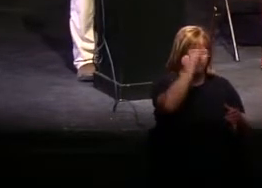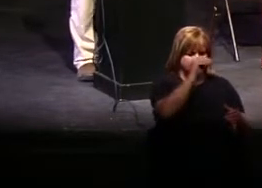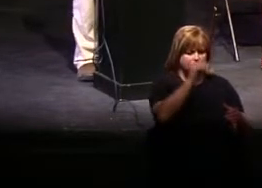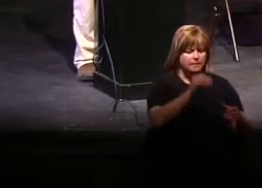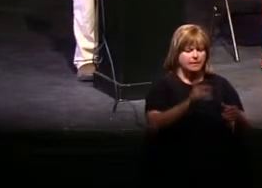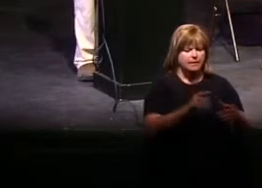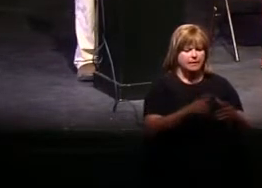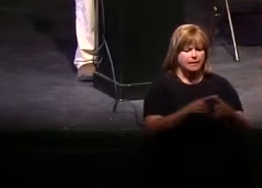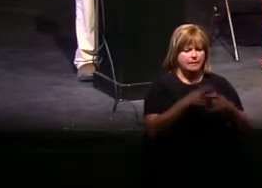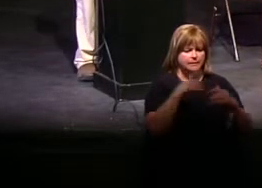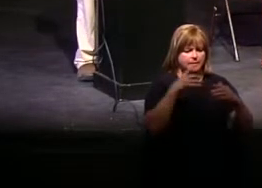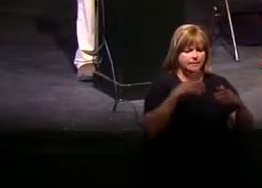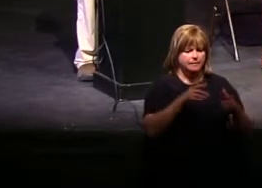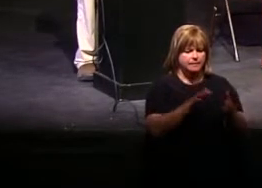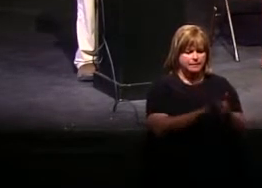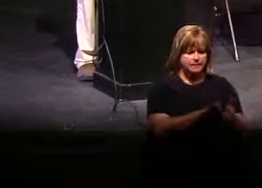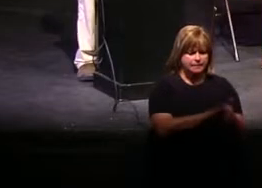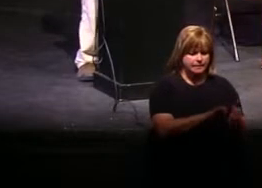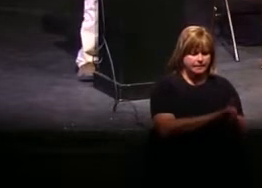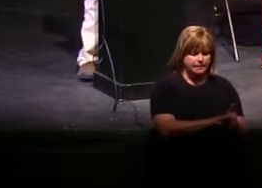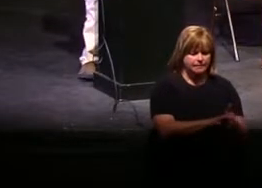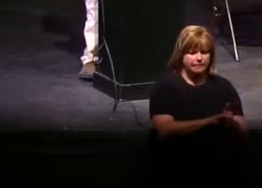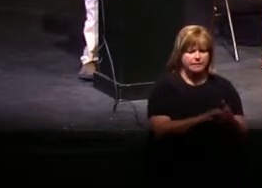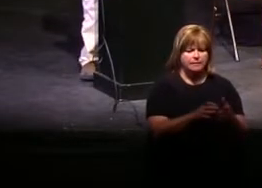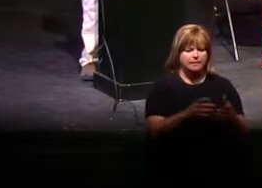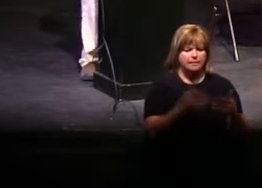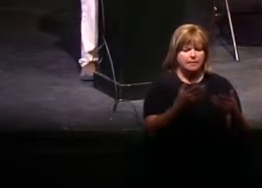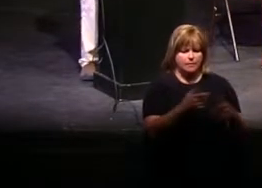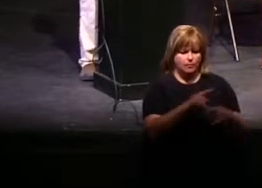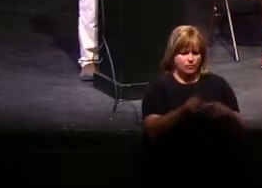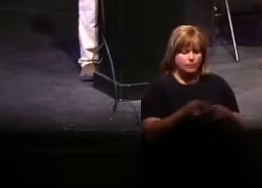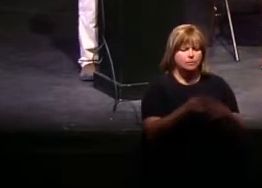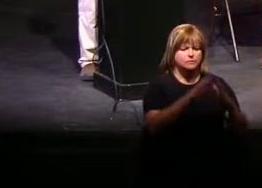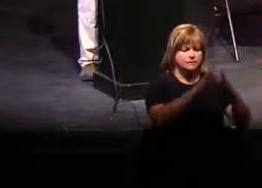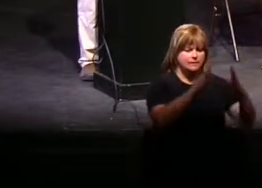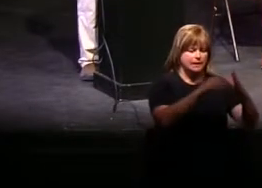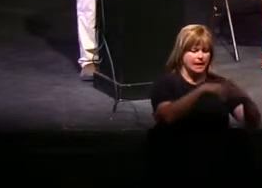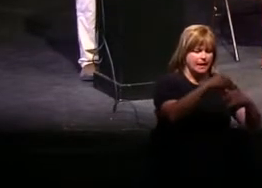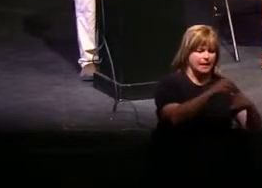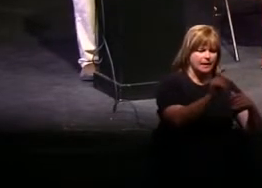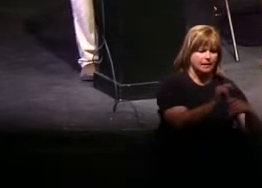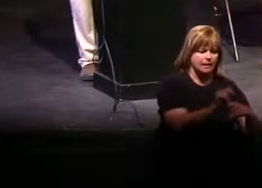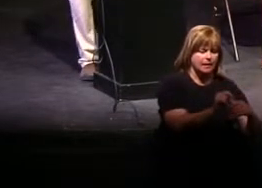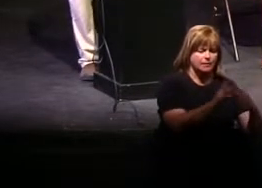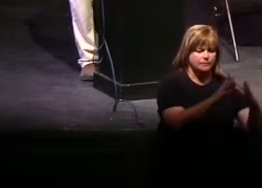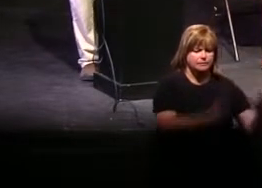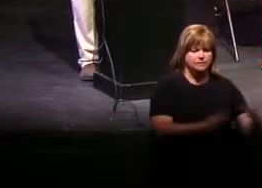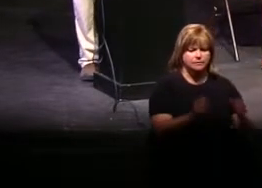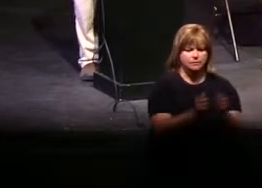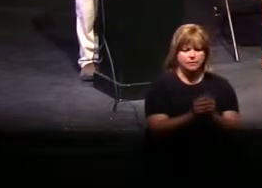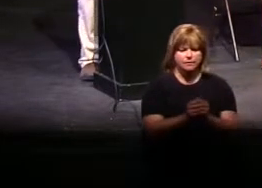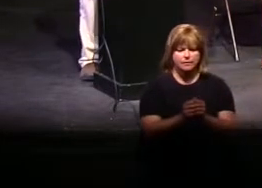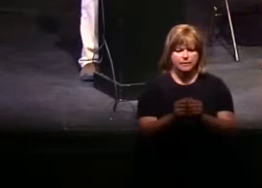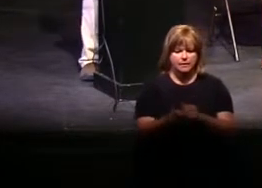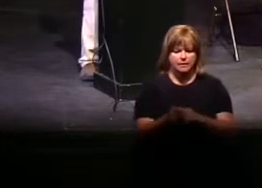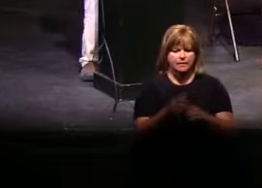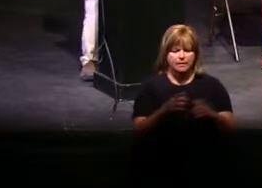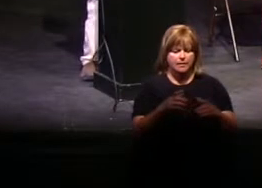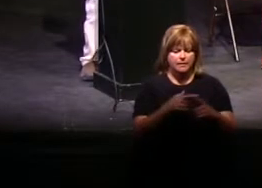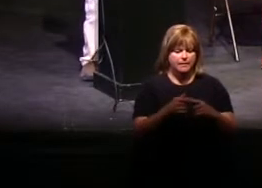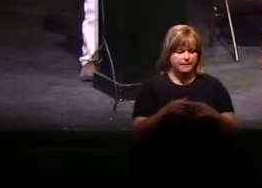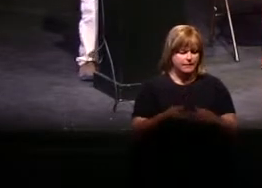sweat county, shiver county, the hallowed outhouse upholstered in woolly carpet, the sack of